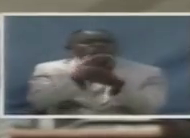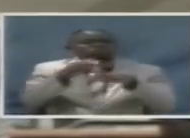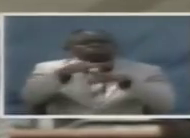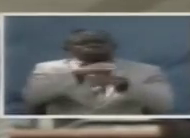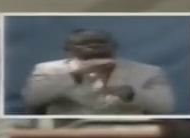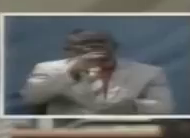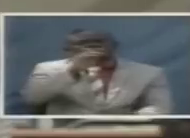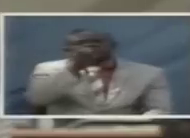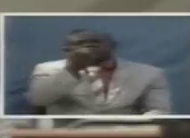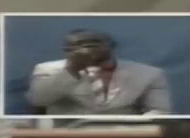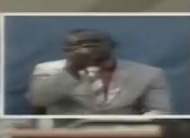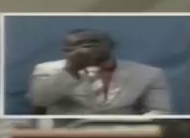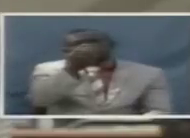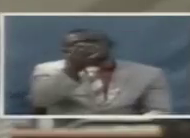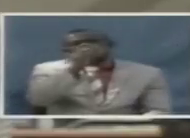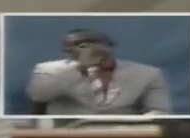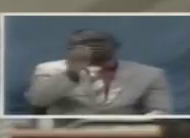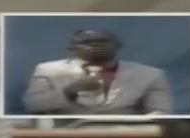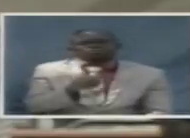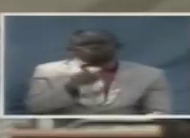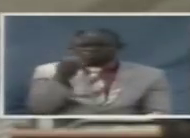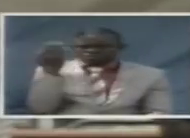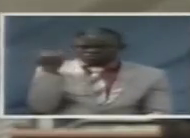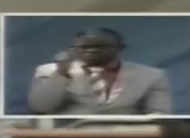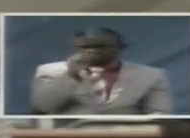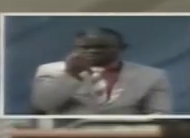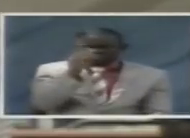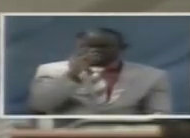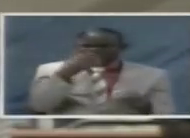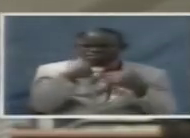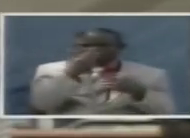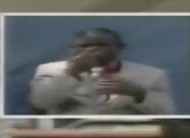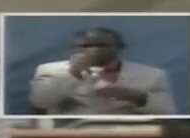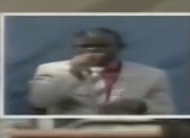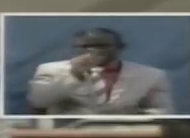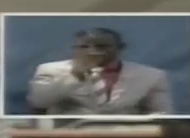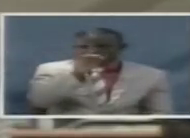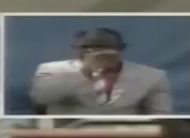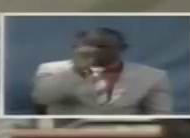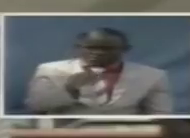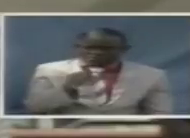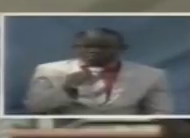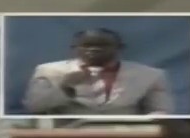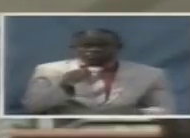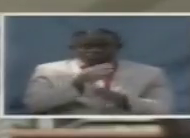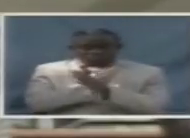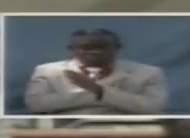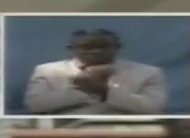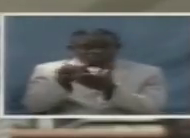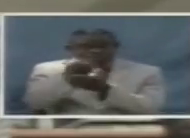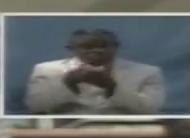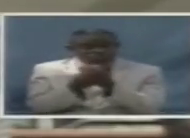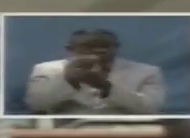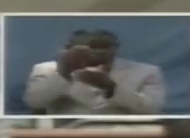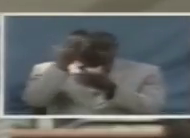the 3.8% in 2016. The key drivers will be mining, agriculture,